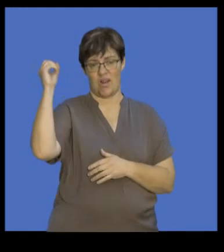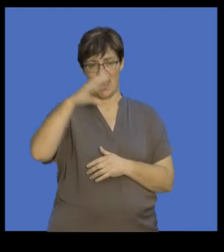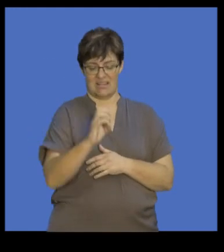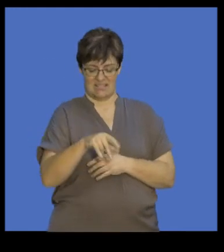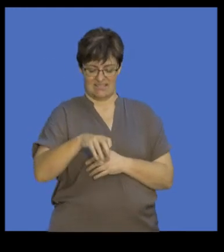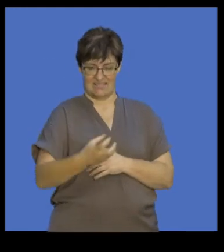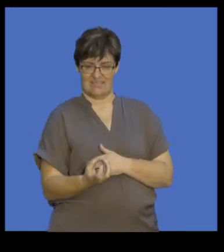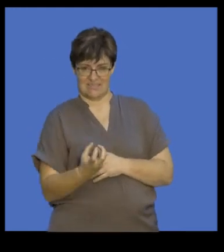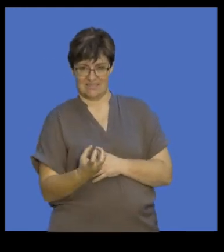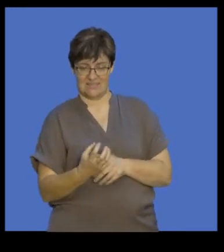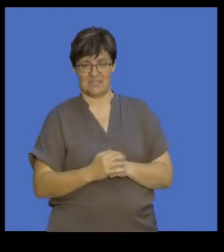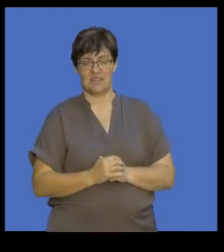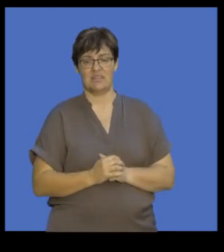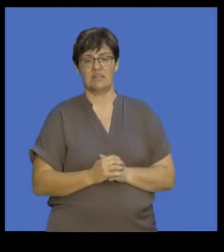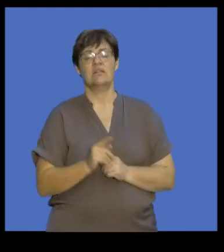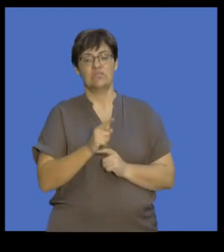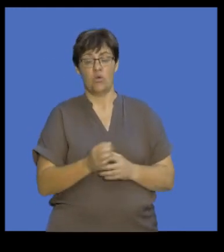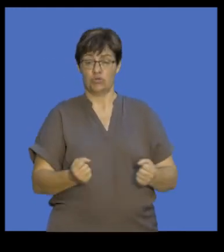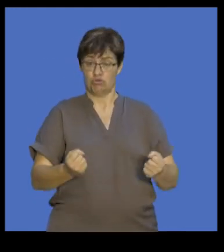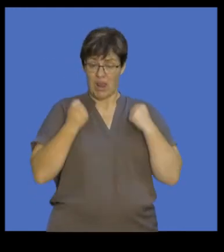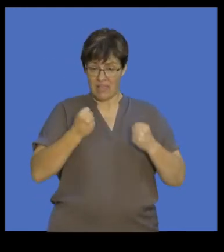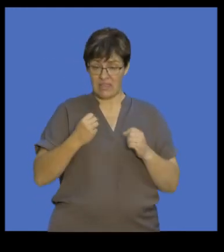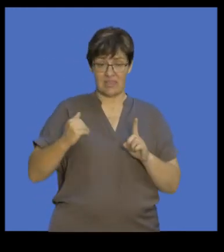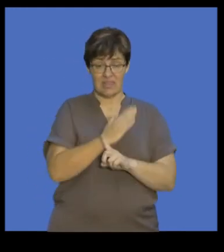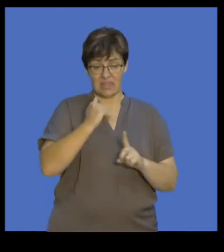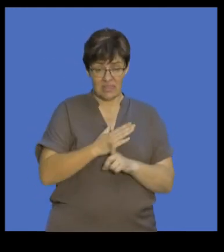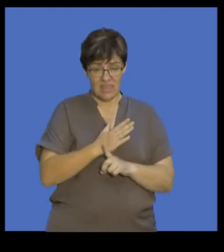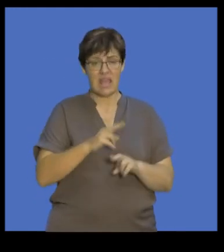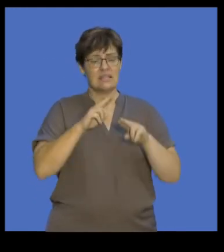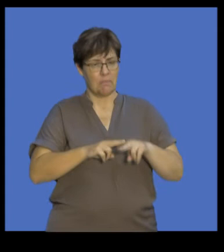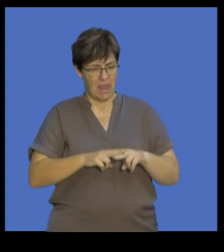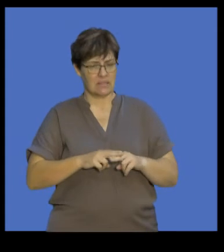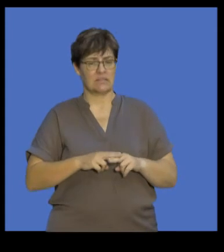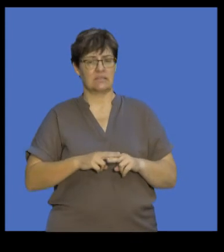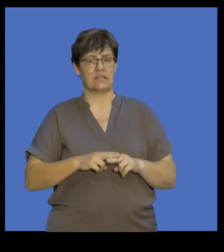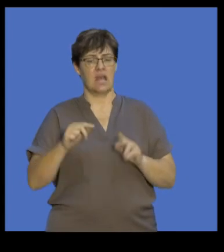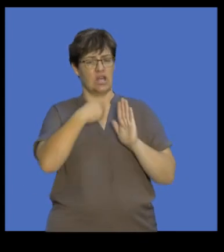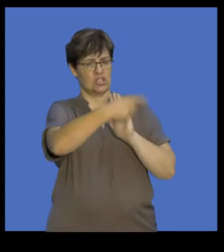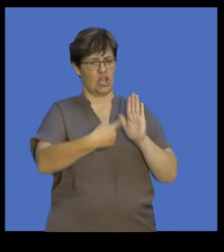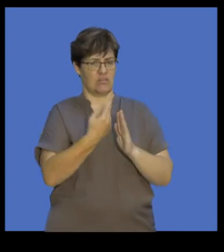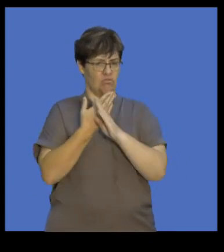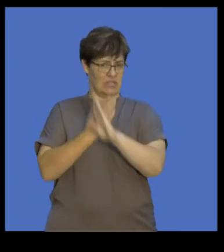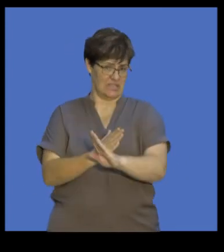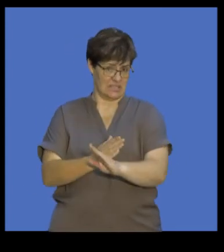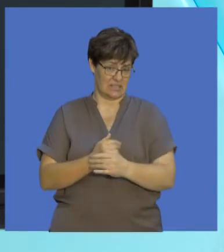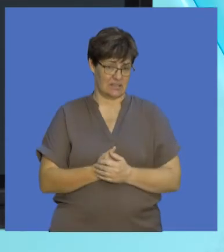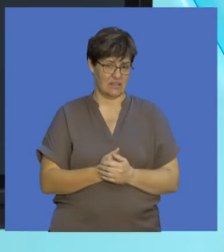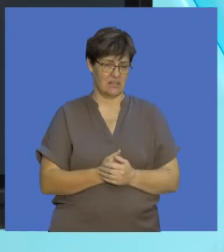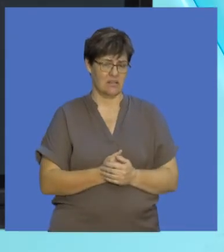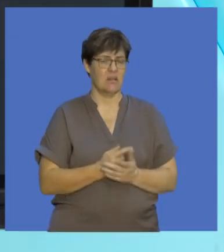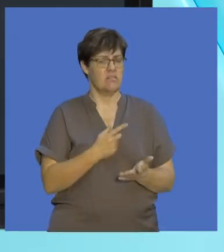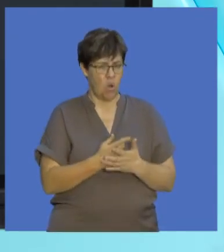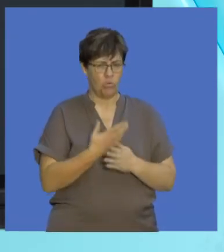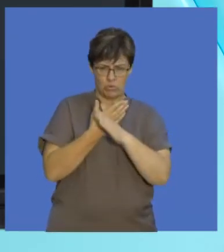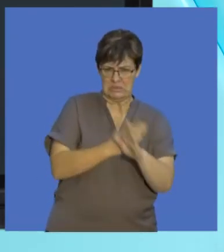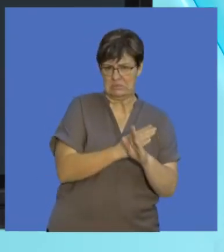okay? Now, the strength of current in a circuit is determined by the resistance of the circuit. Okay, the term resistance is starting